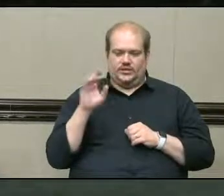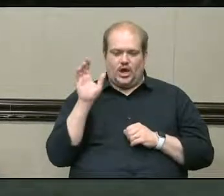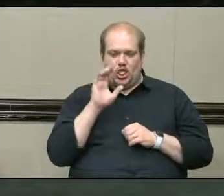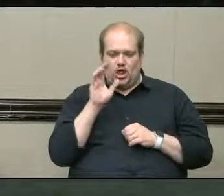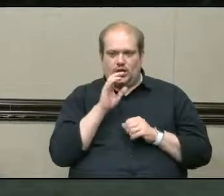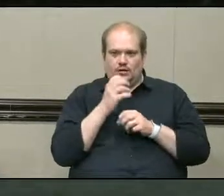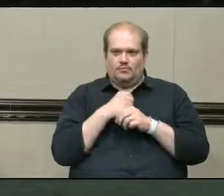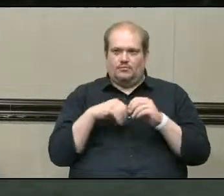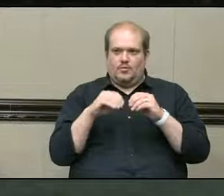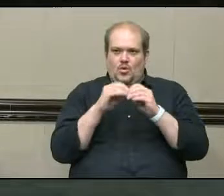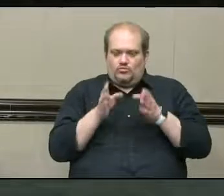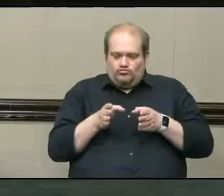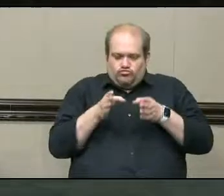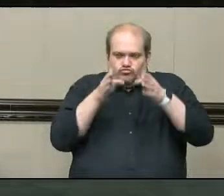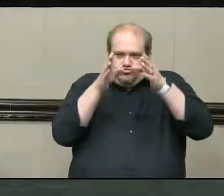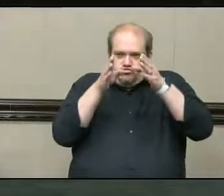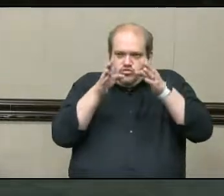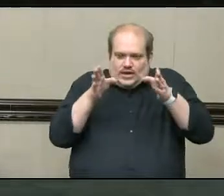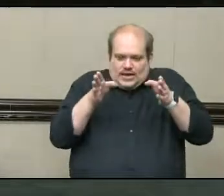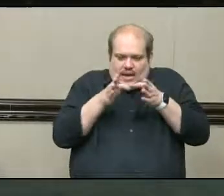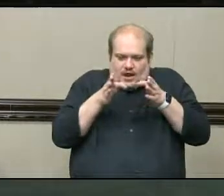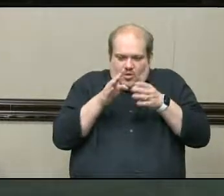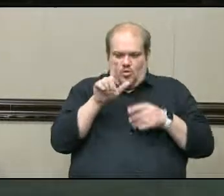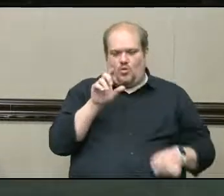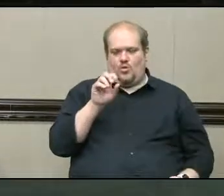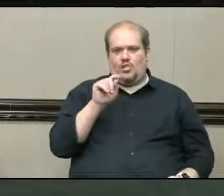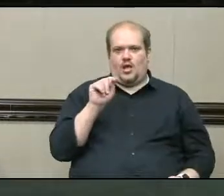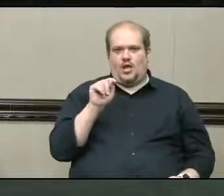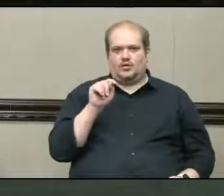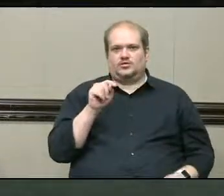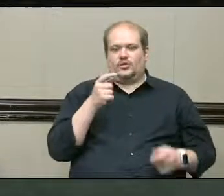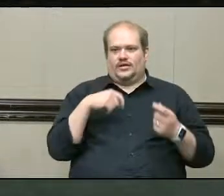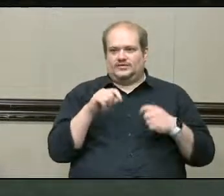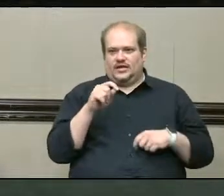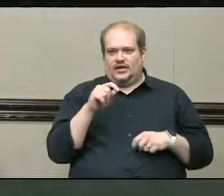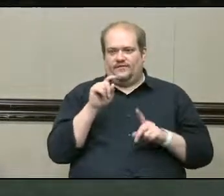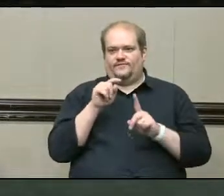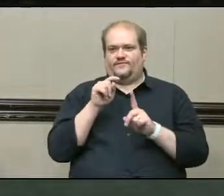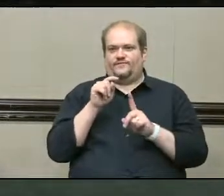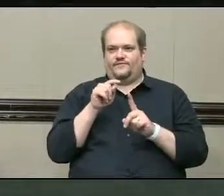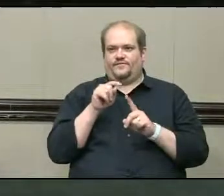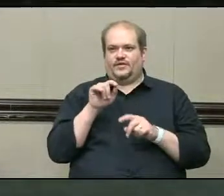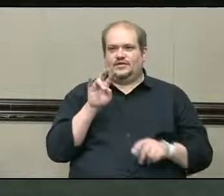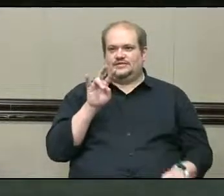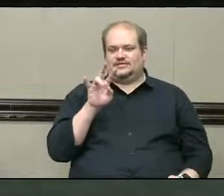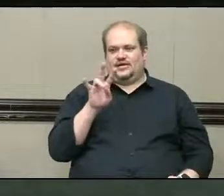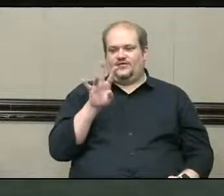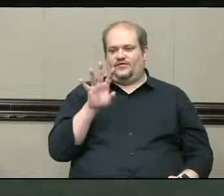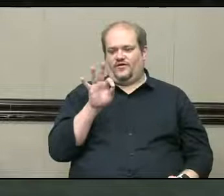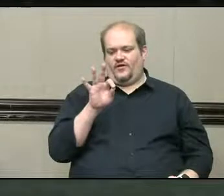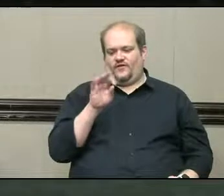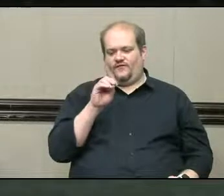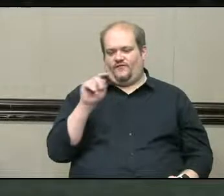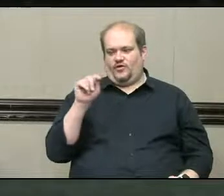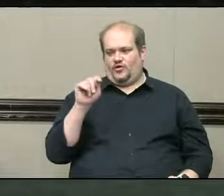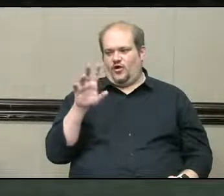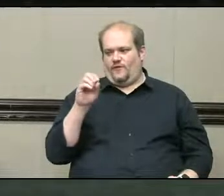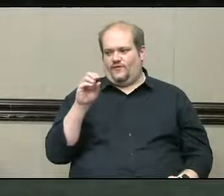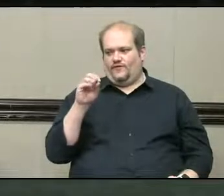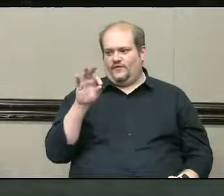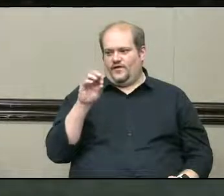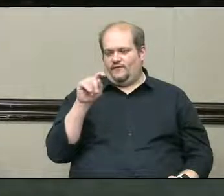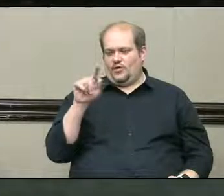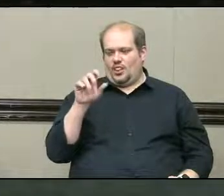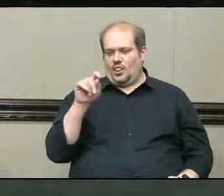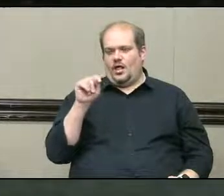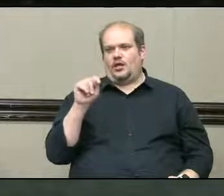get even, more of a narrow lot. So instead of being at a 75 foot or 50 foot lot, they're